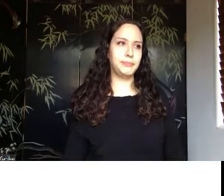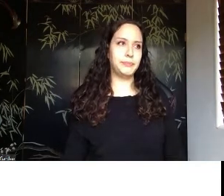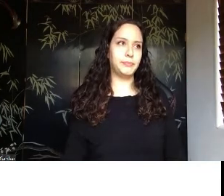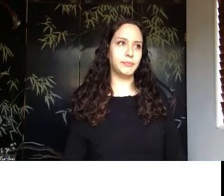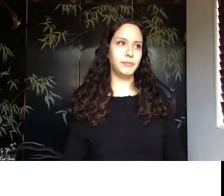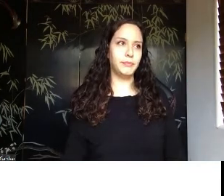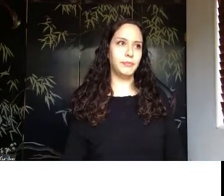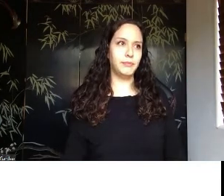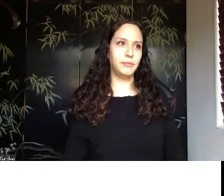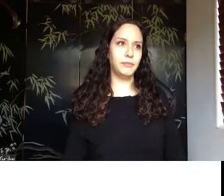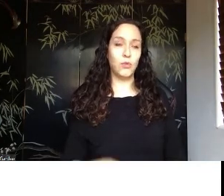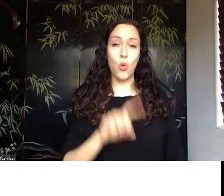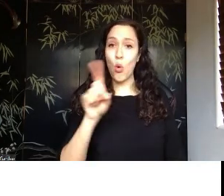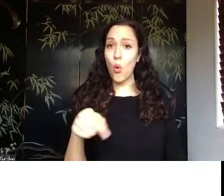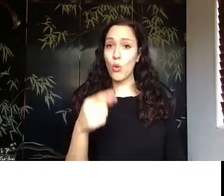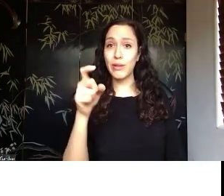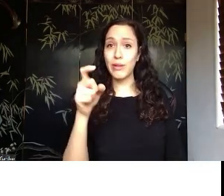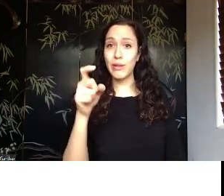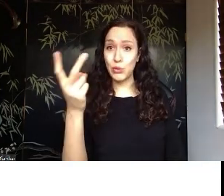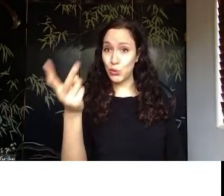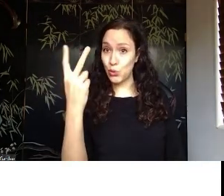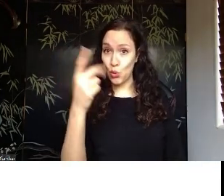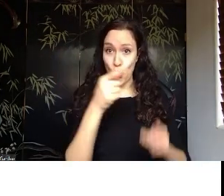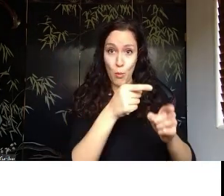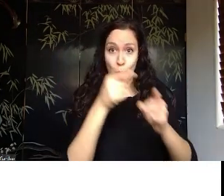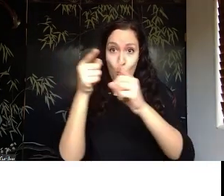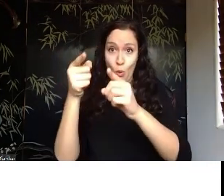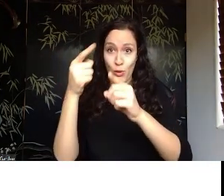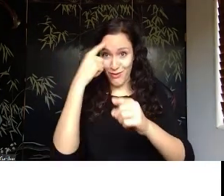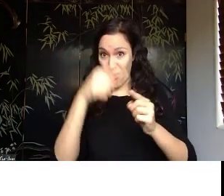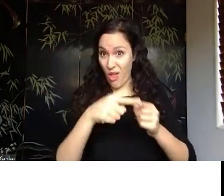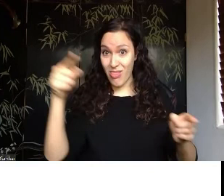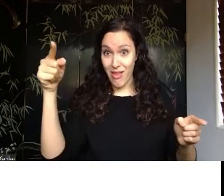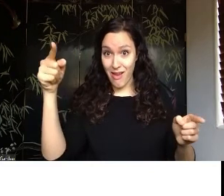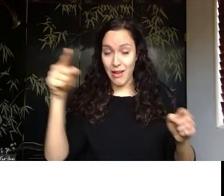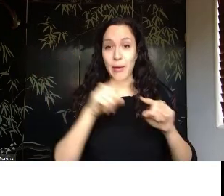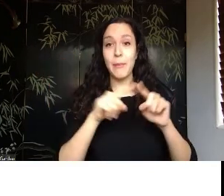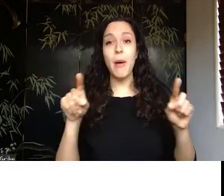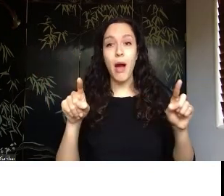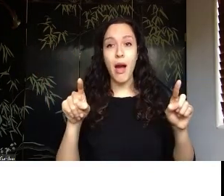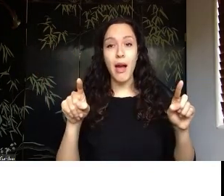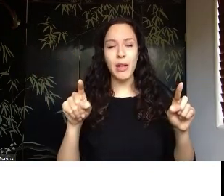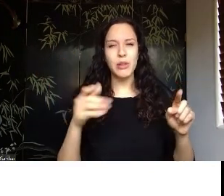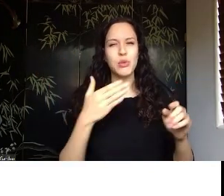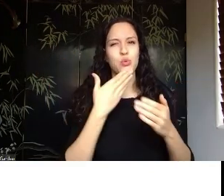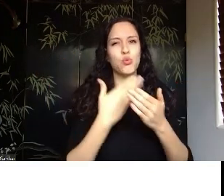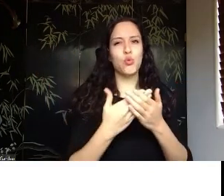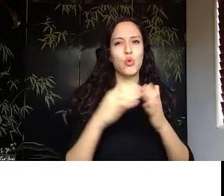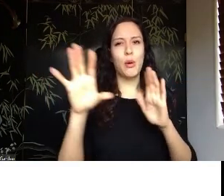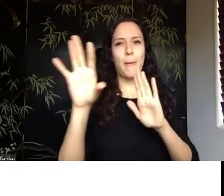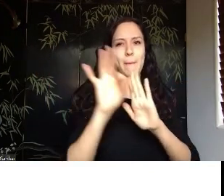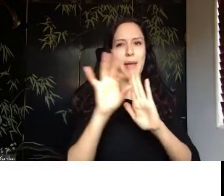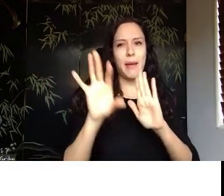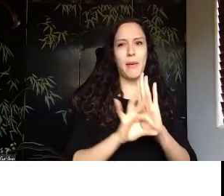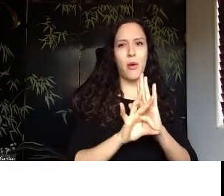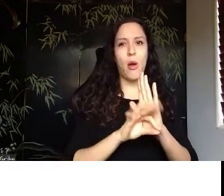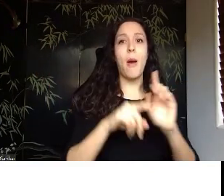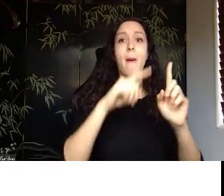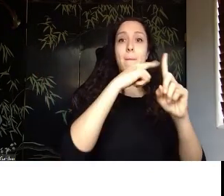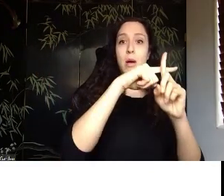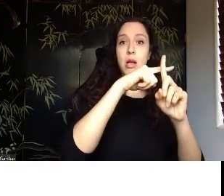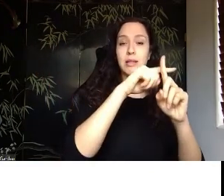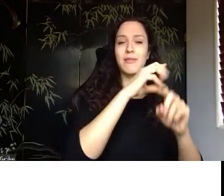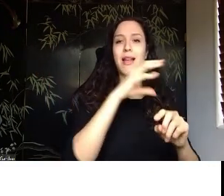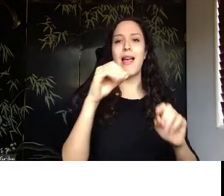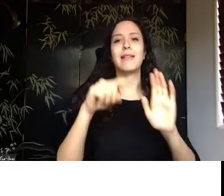you only need 2 points to make a line, but remember, when picking values, it's best to pick a positive and a negative so that you can clearly